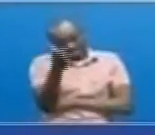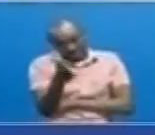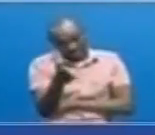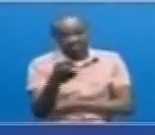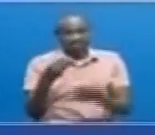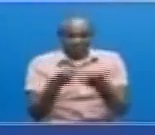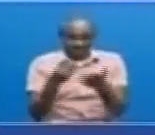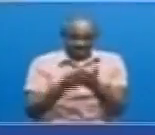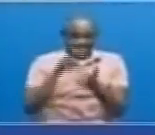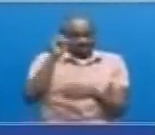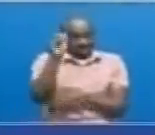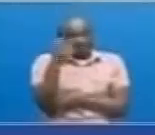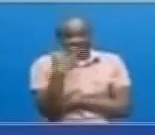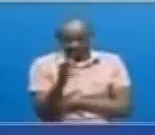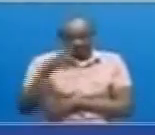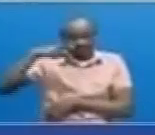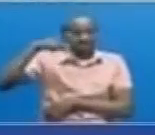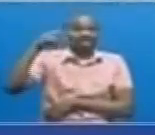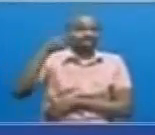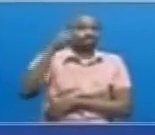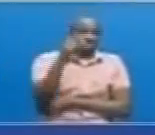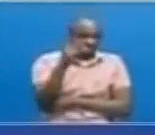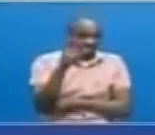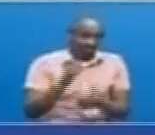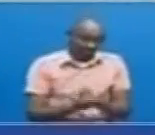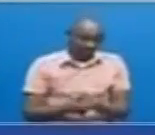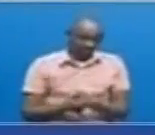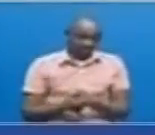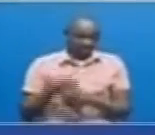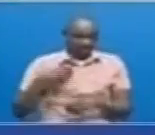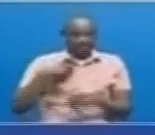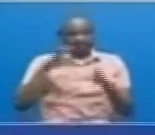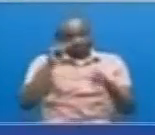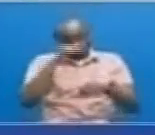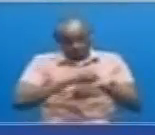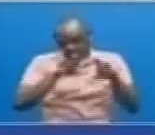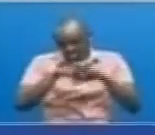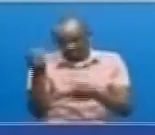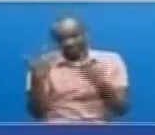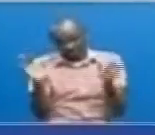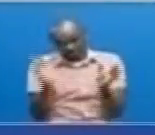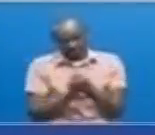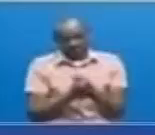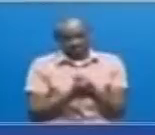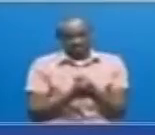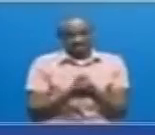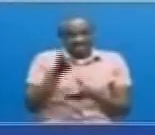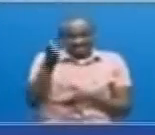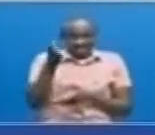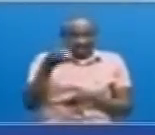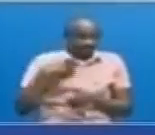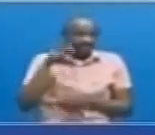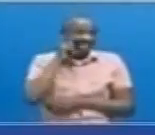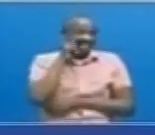and finance, master's level, PhD. And I got out of school. And in Sokoto, Nigeria,